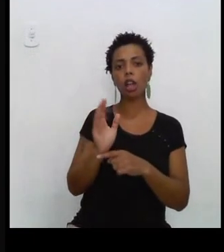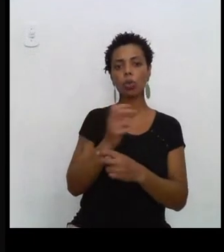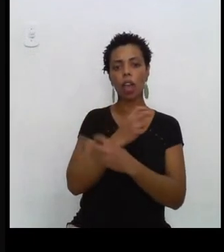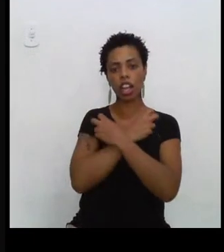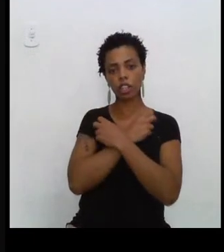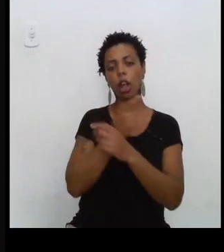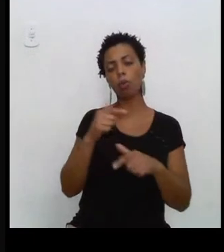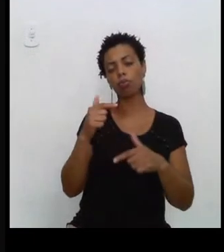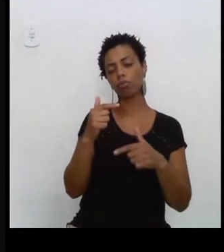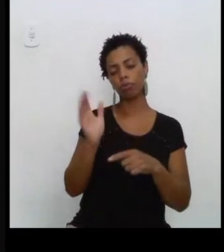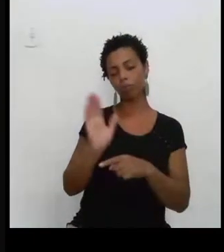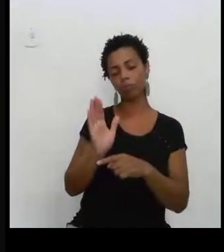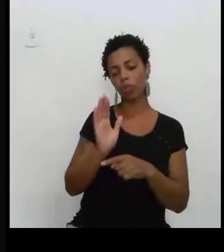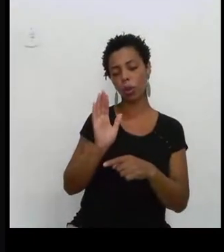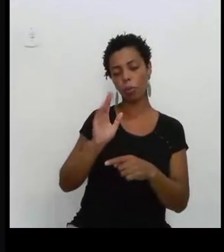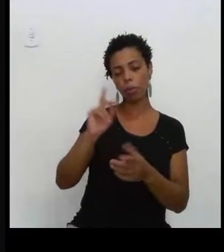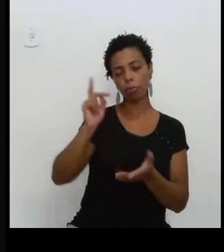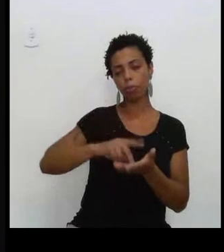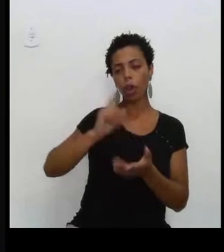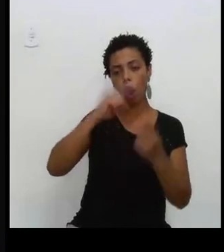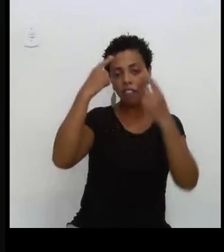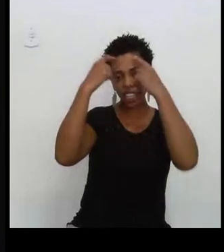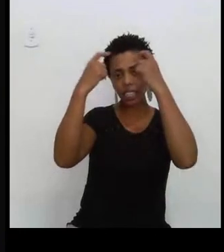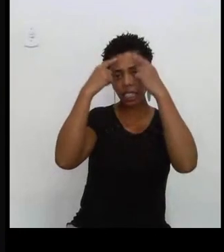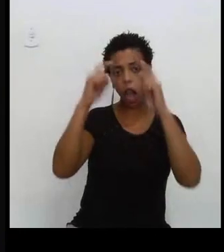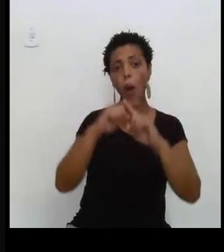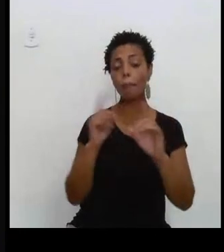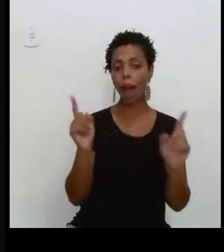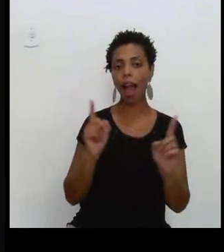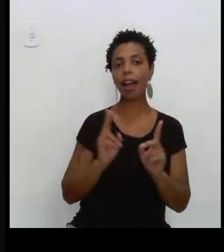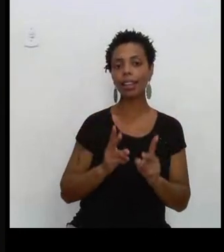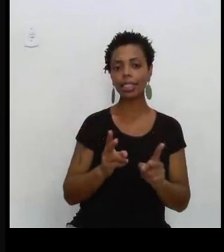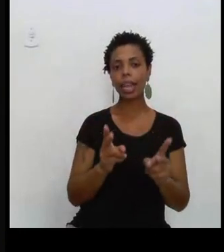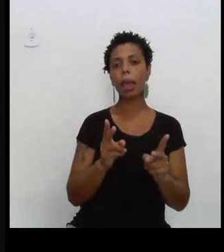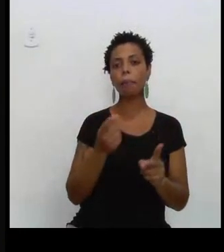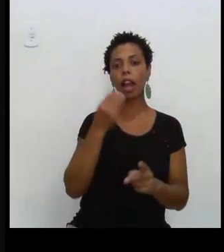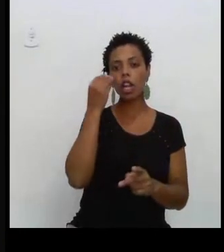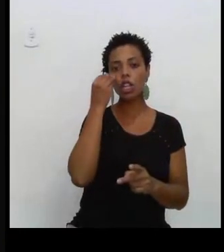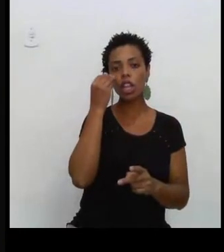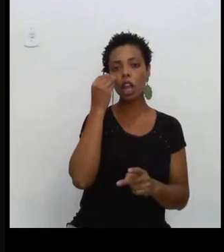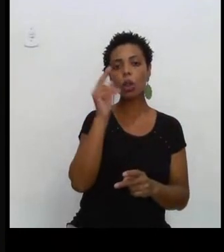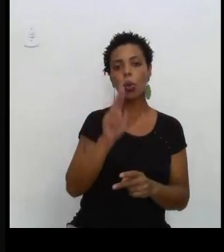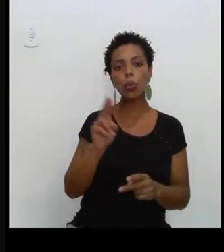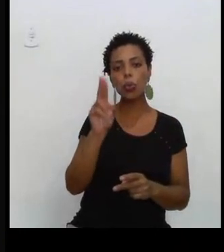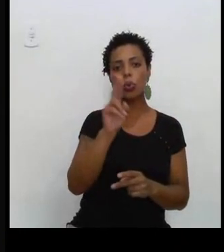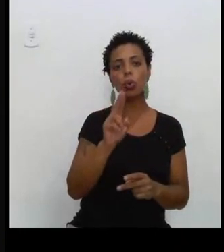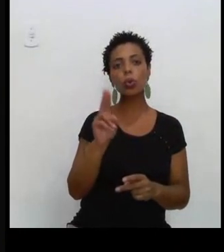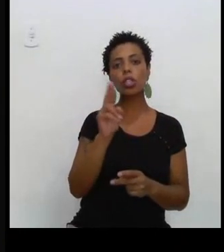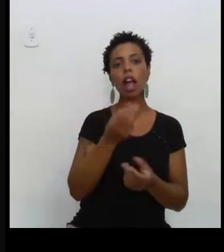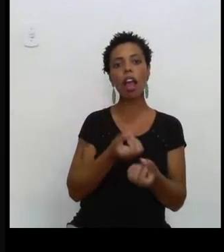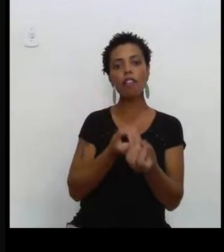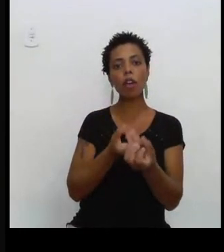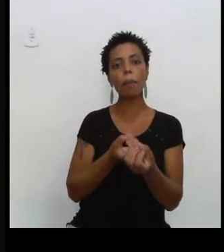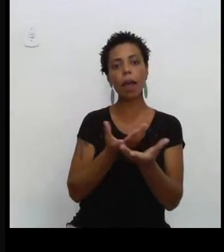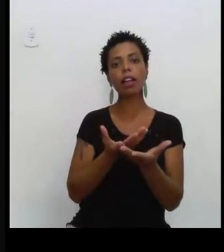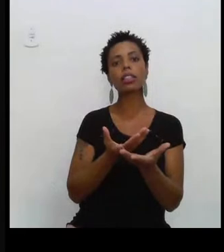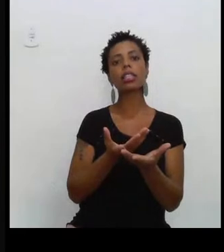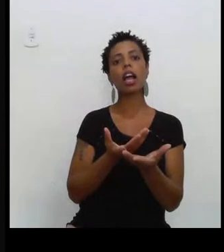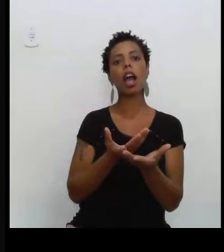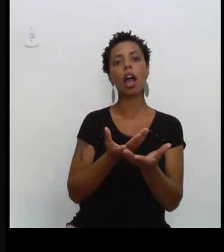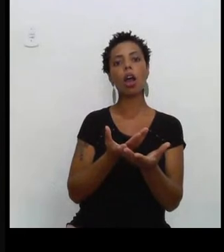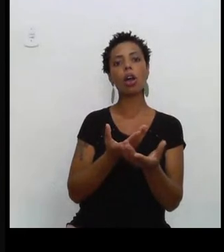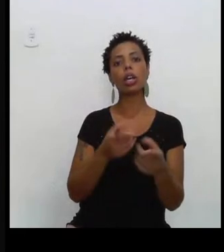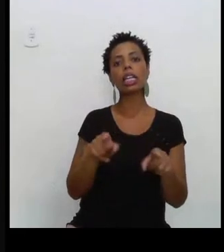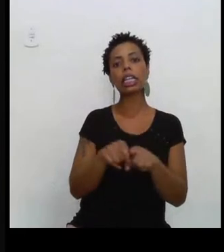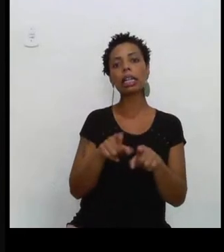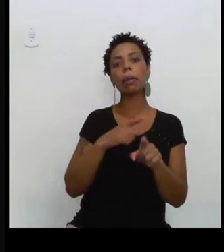Twilight and a Unique Record with his Words hold your Network a versão de